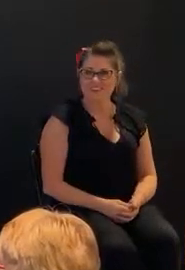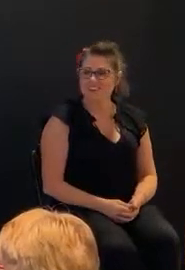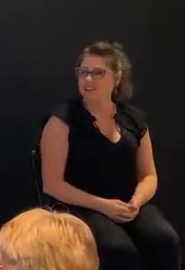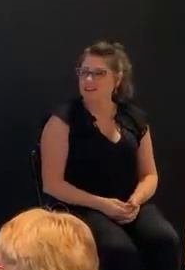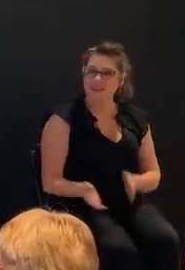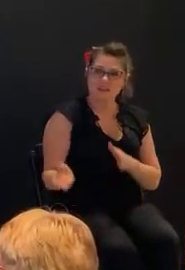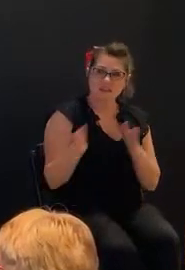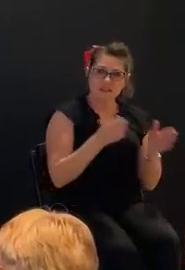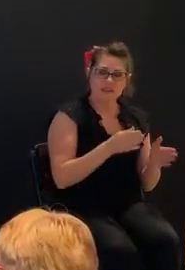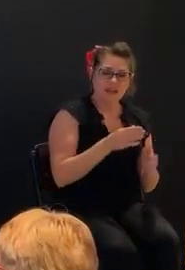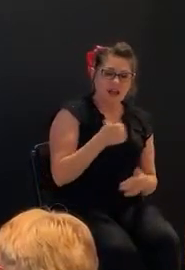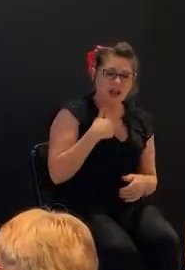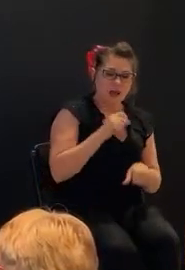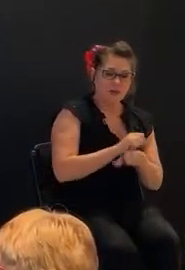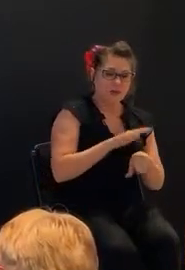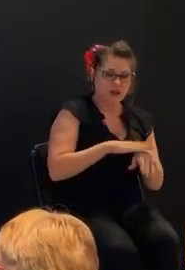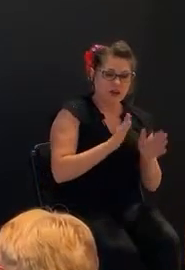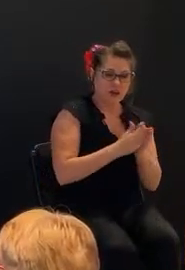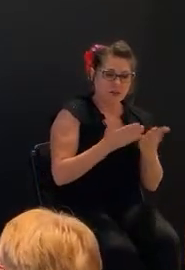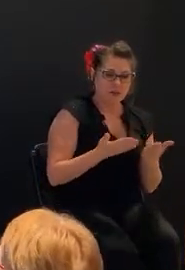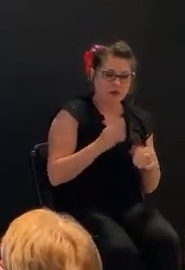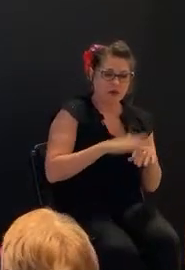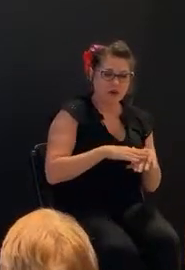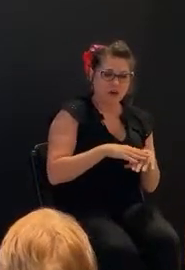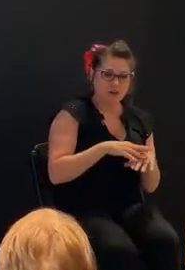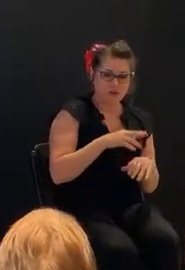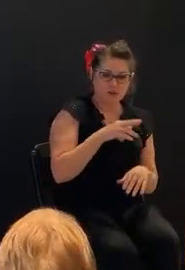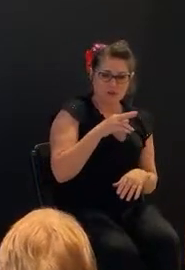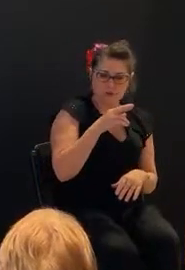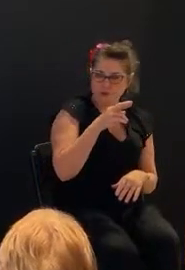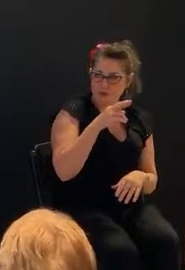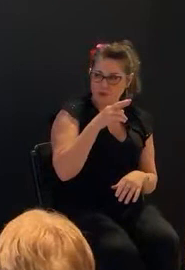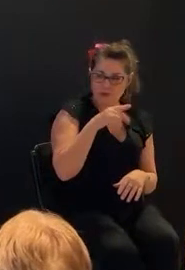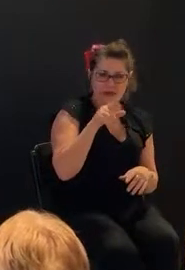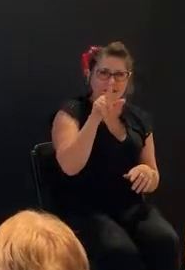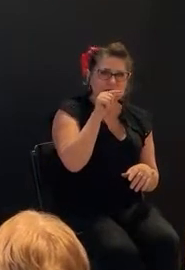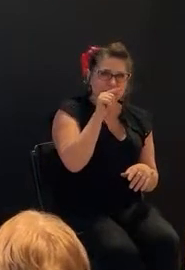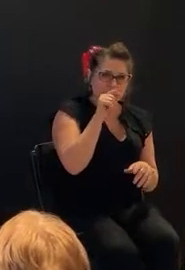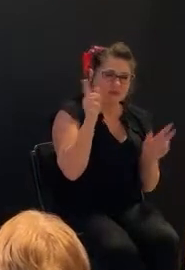I'm working on a book about rhinoceros auklets, which are these small gray